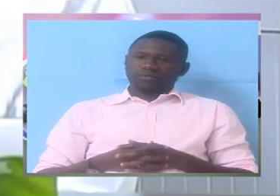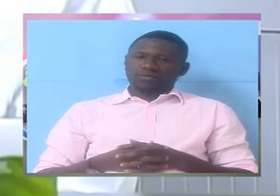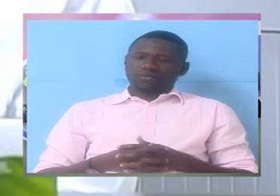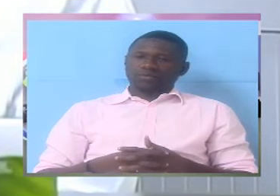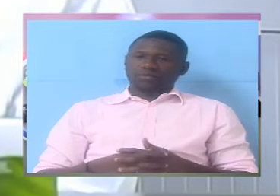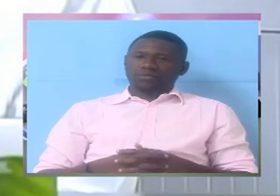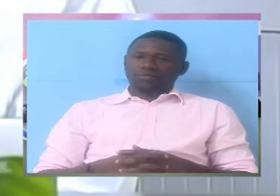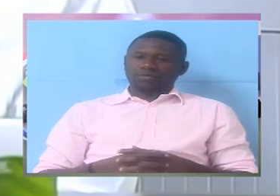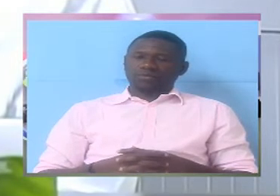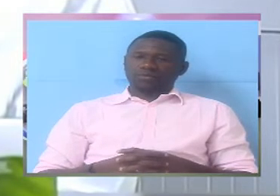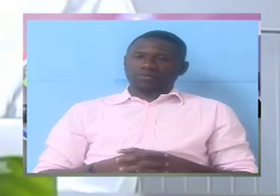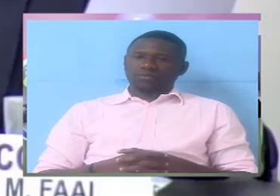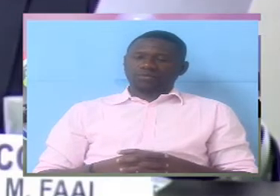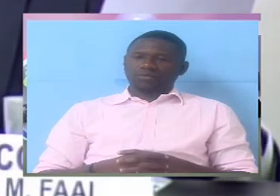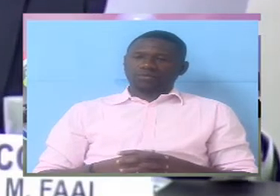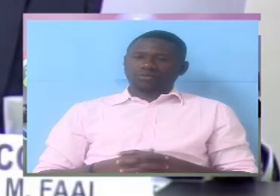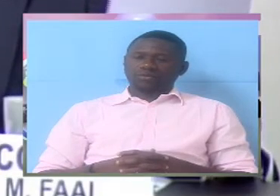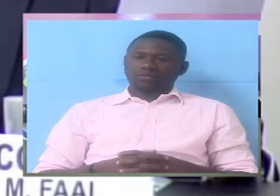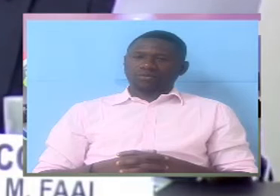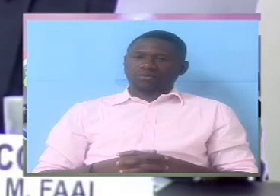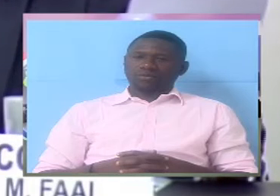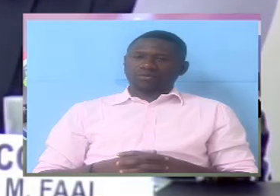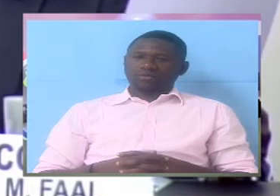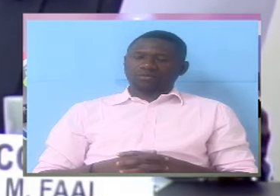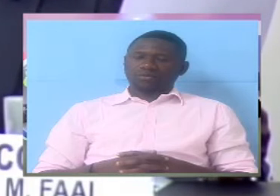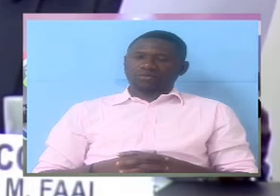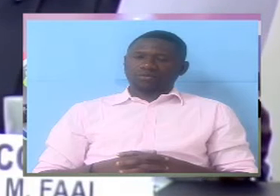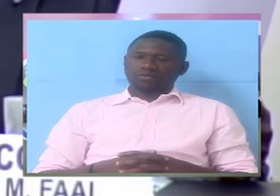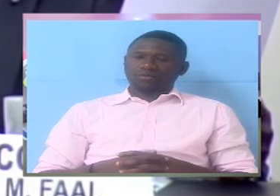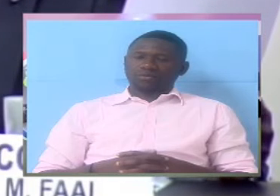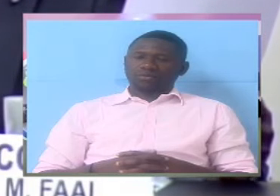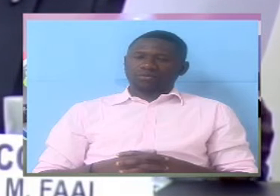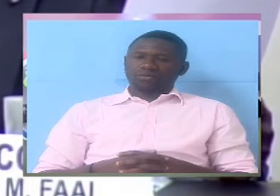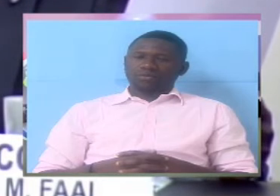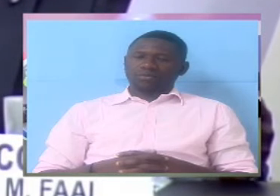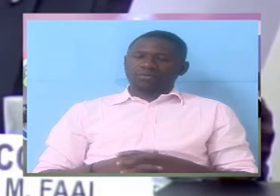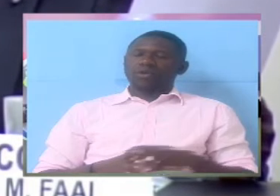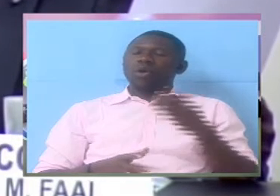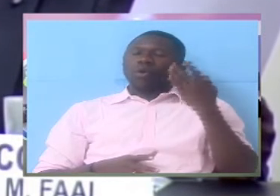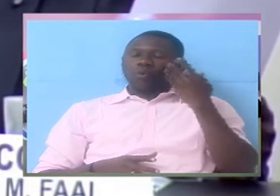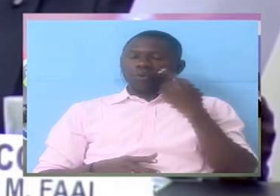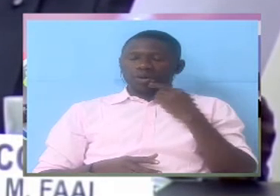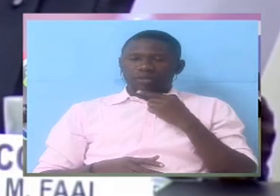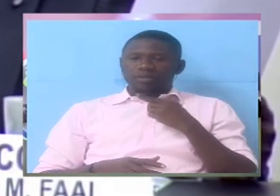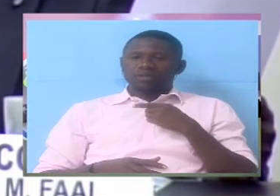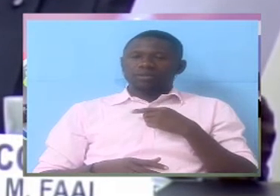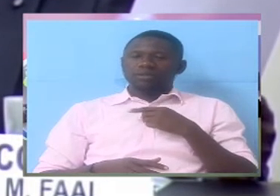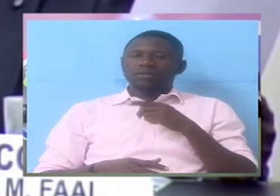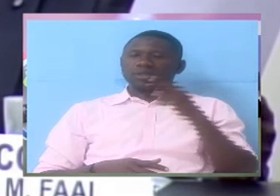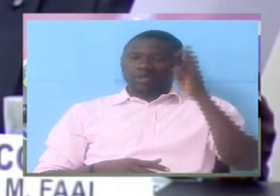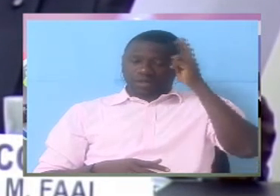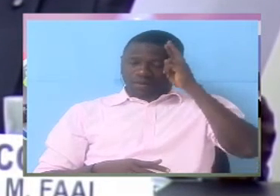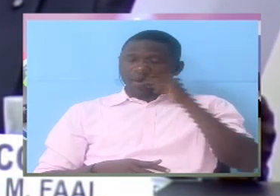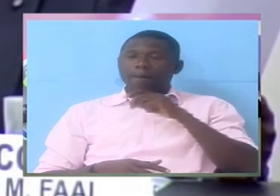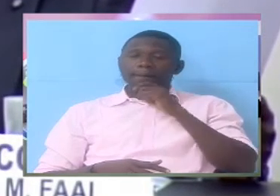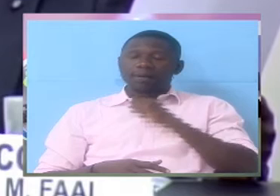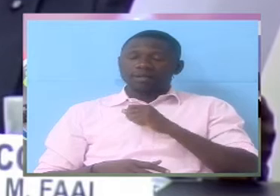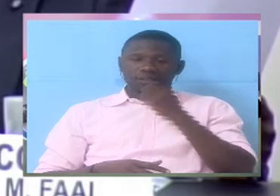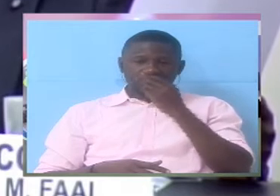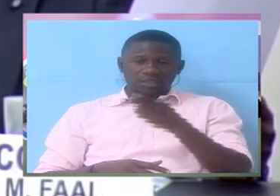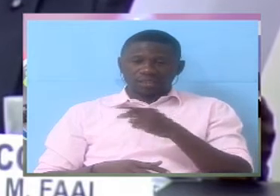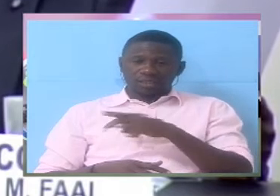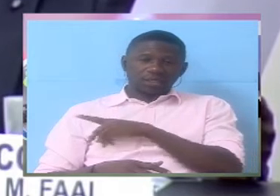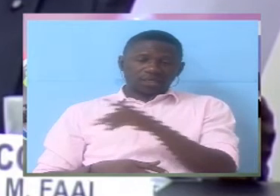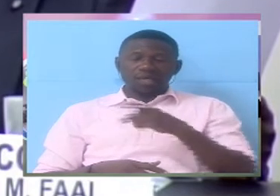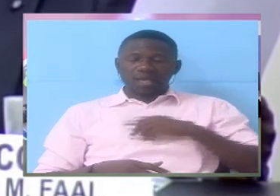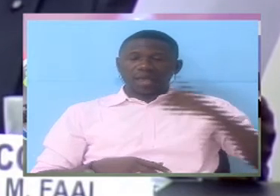tamoy ko nyimmolu futatale utumolon tol jitanan duma. When he said that they beat me from the gate to the hall,